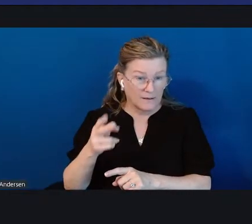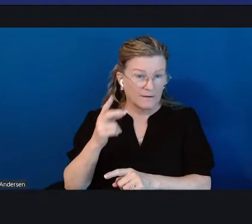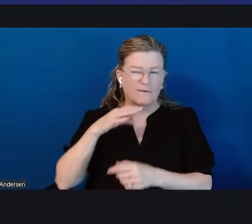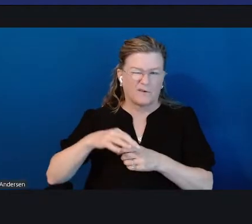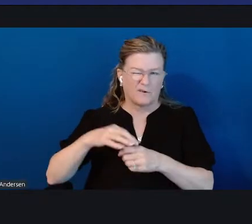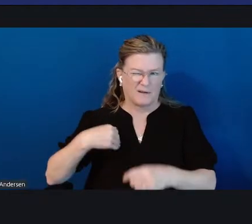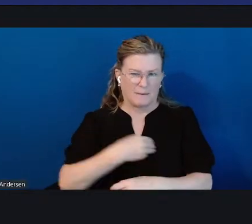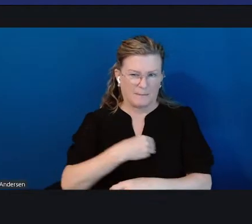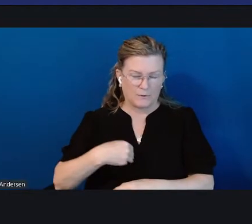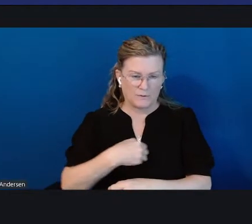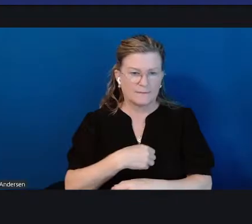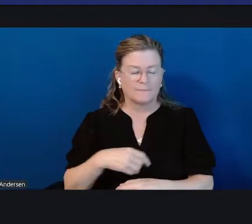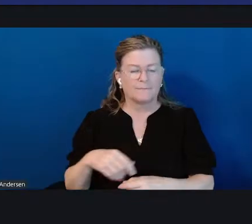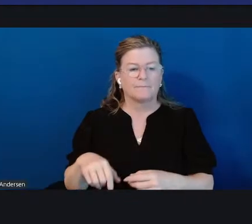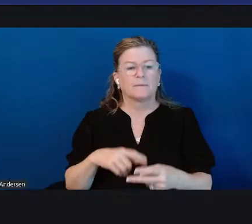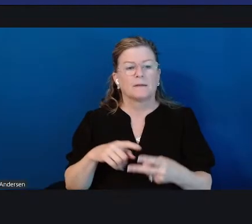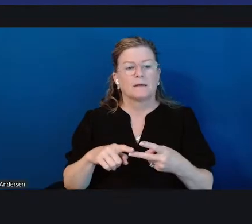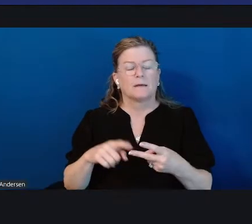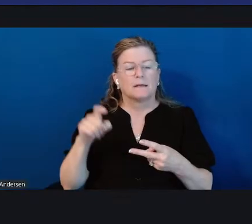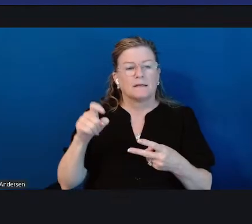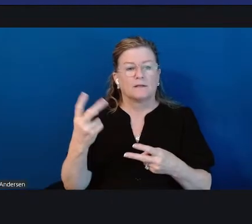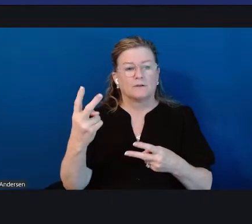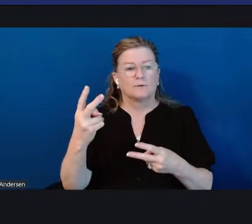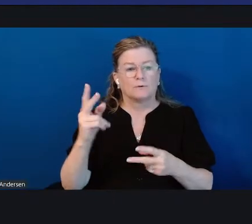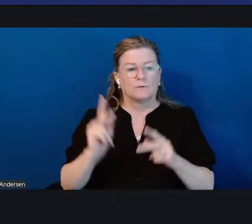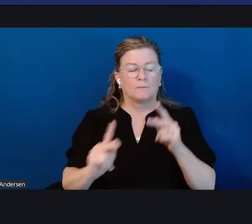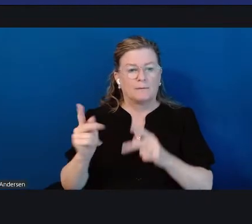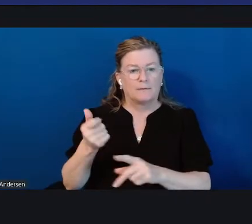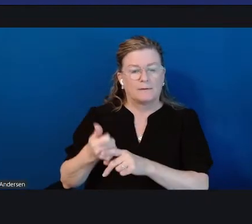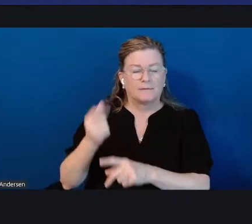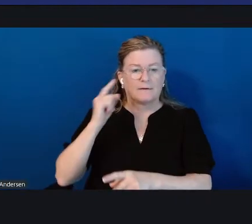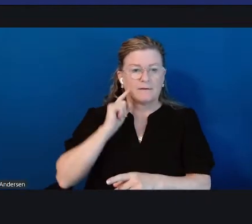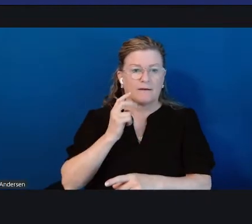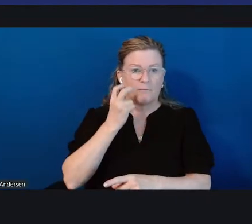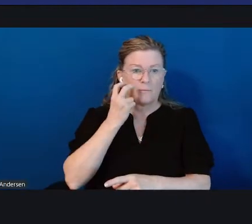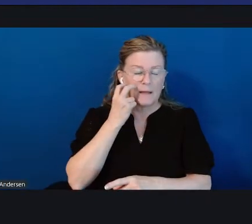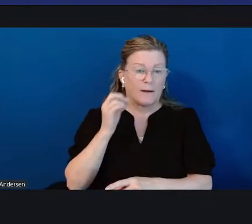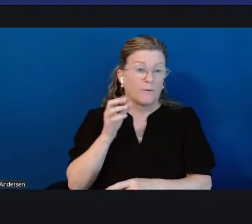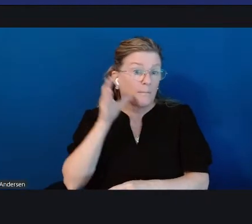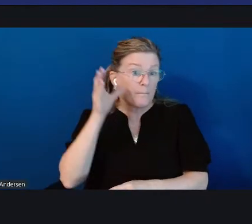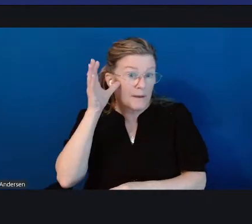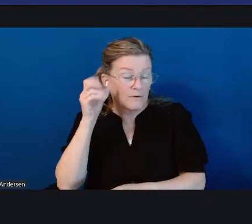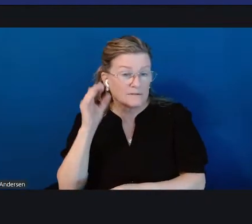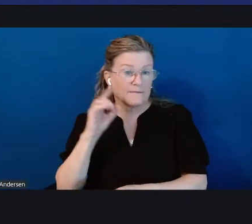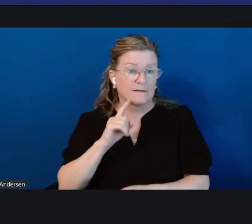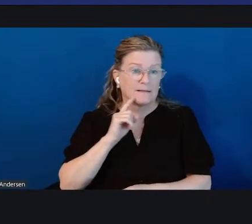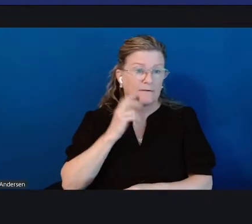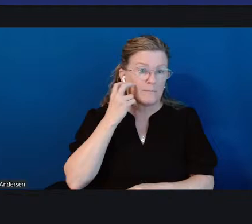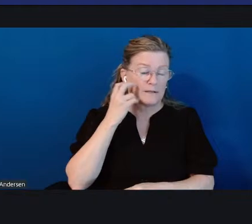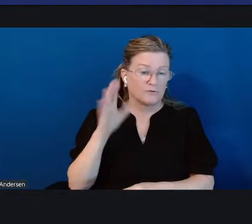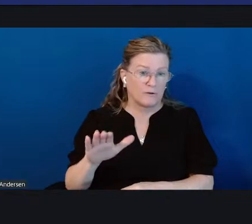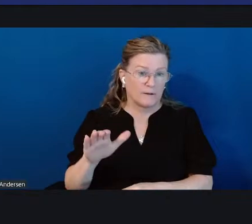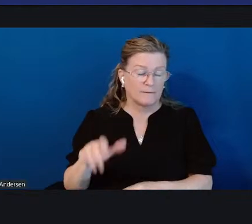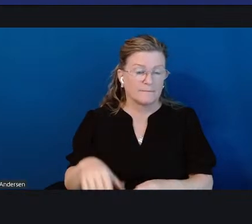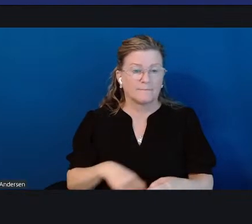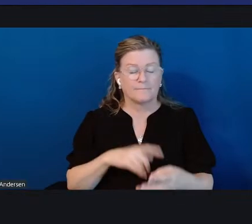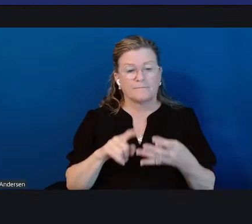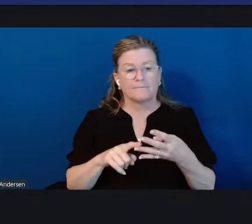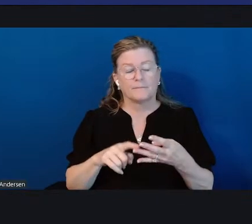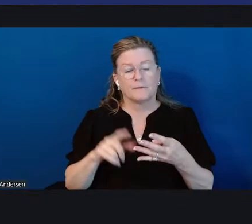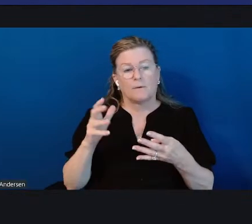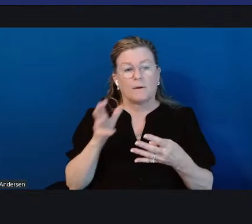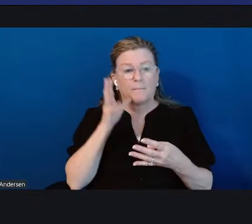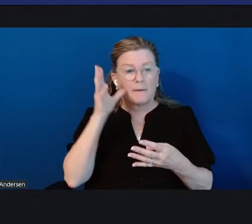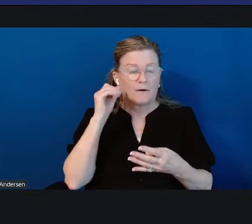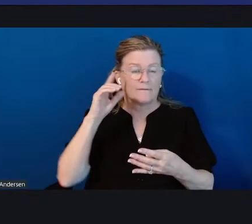members on the Advisory Council. We're looking for 2 individuals who are deaf-blind or parents of a deaf-blind child. We're looking for a parent